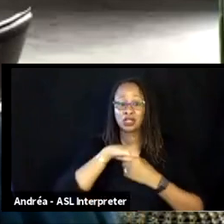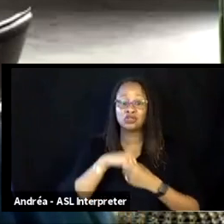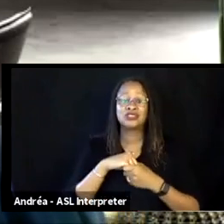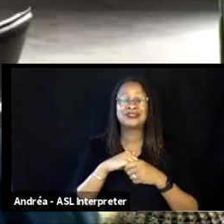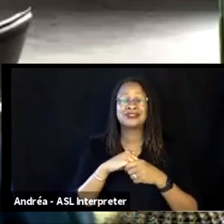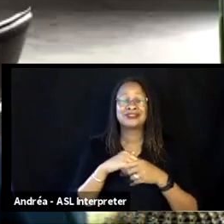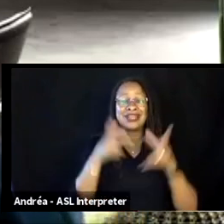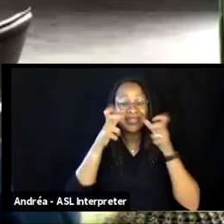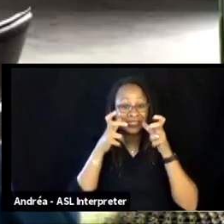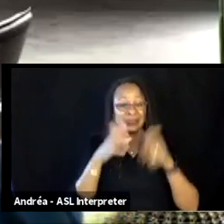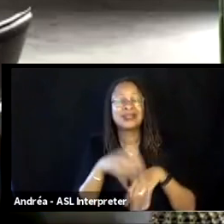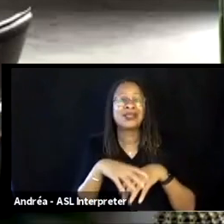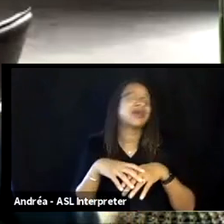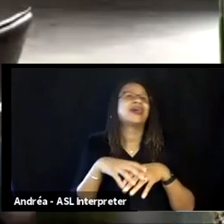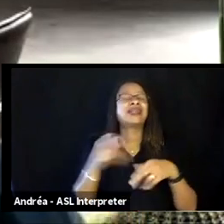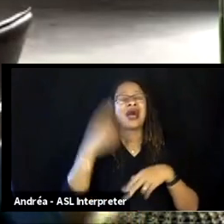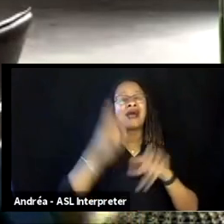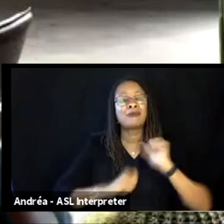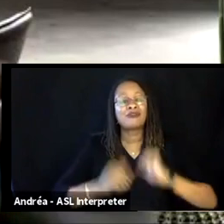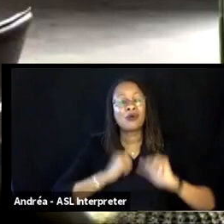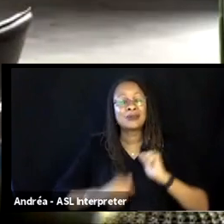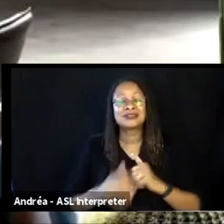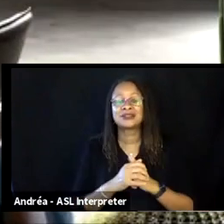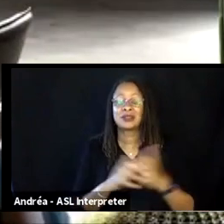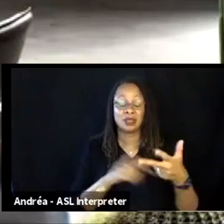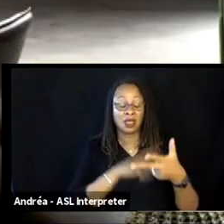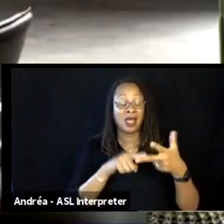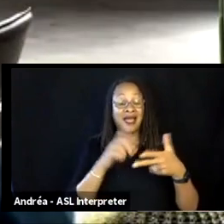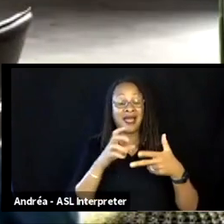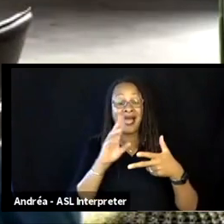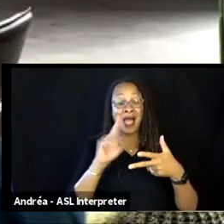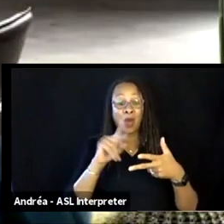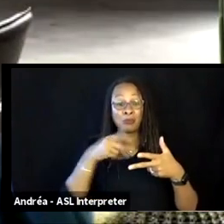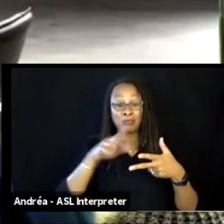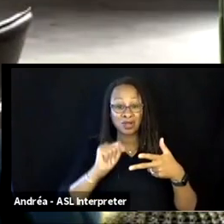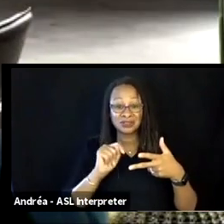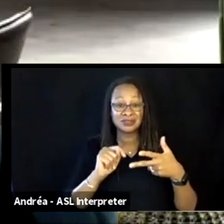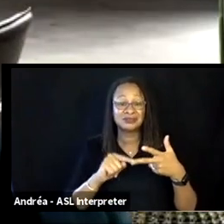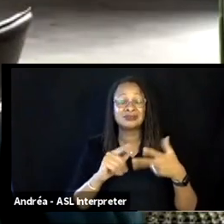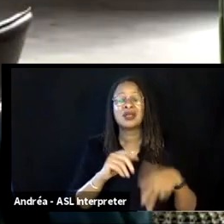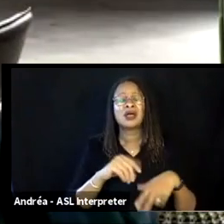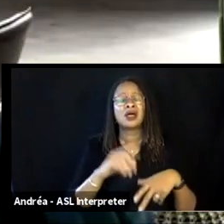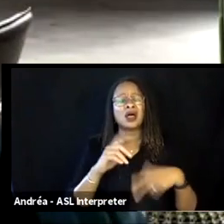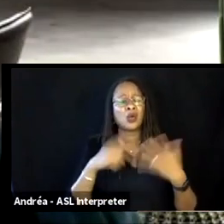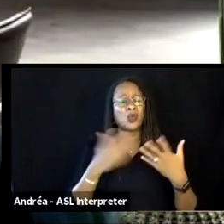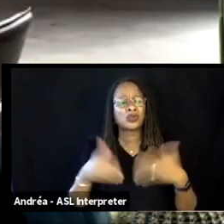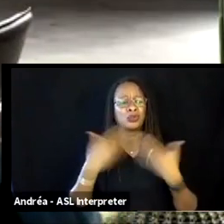performance. And then, of course, your outputs, your product, and what you're providing to the marketplace, and how